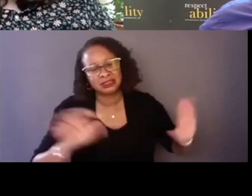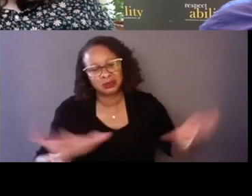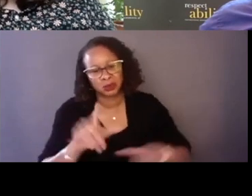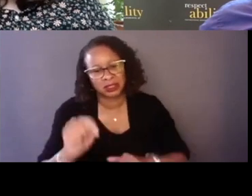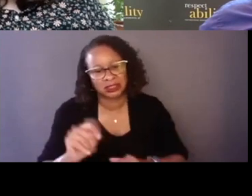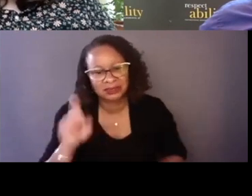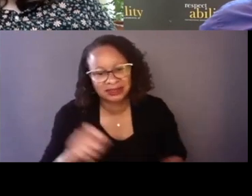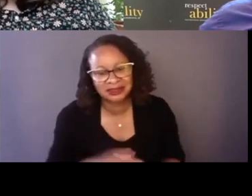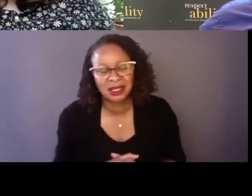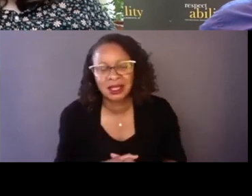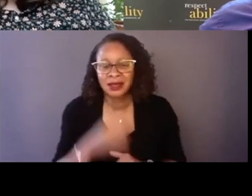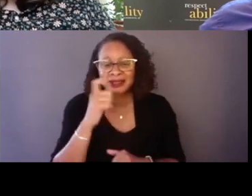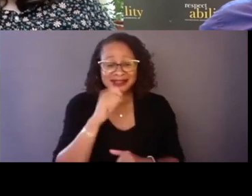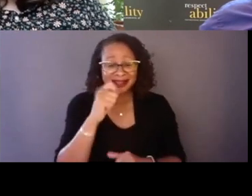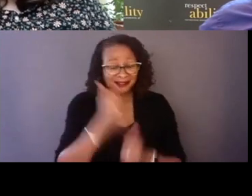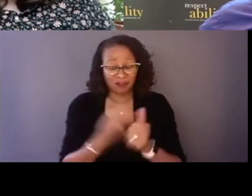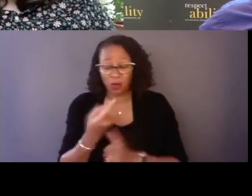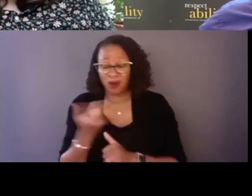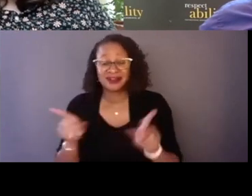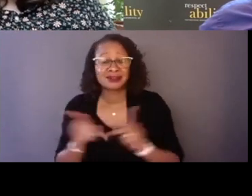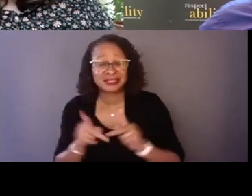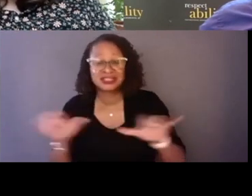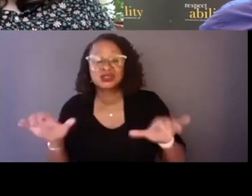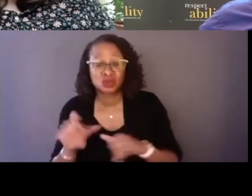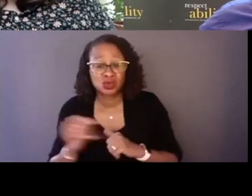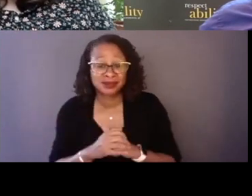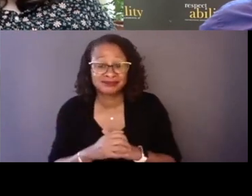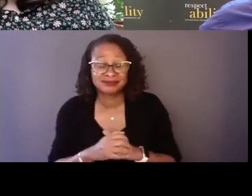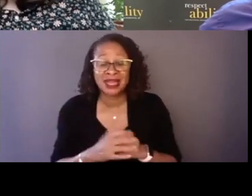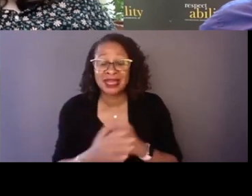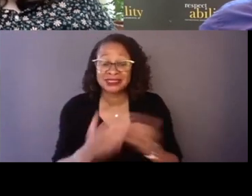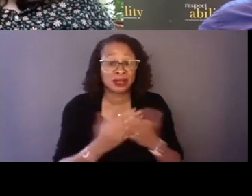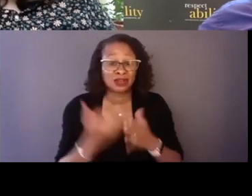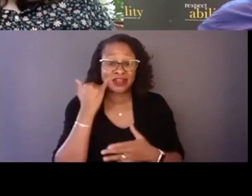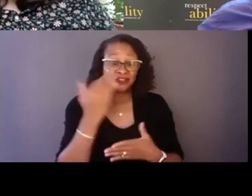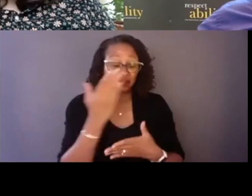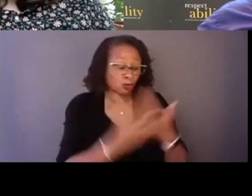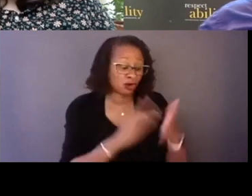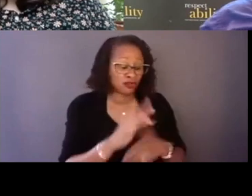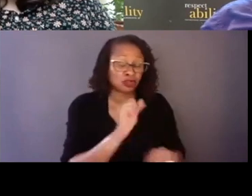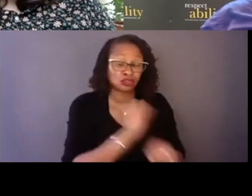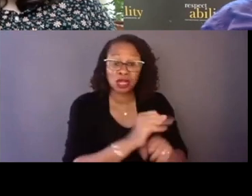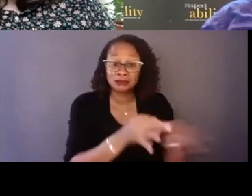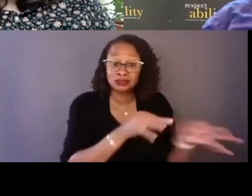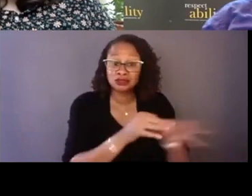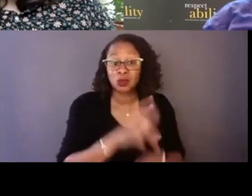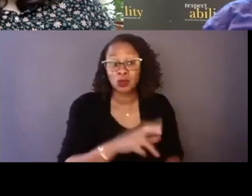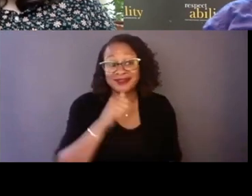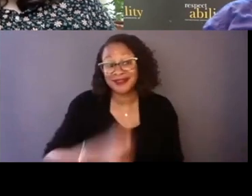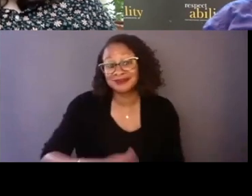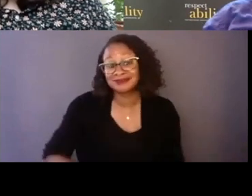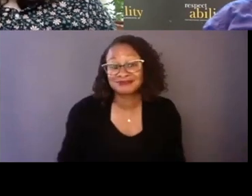because not everyone else is in the position to do it, whether it's part of your job description or not.